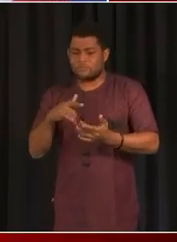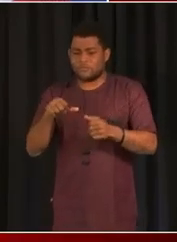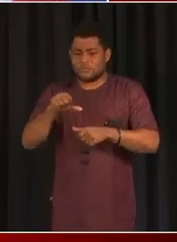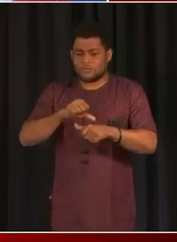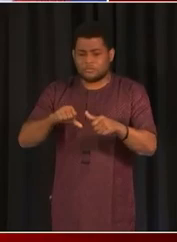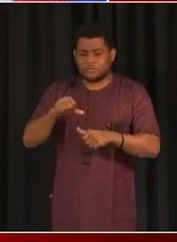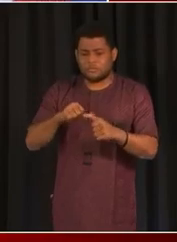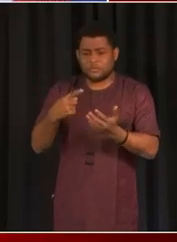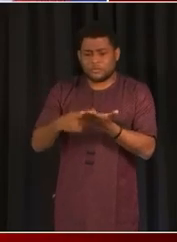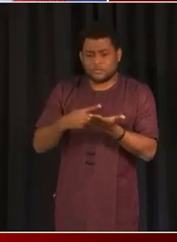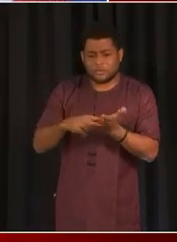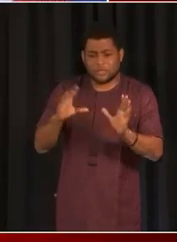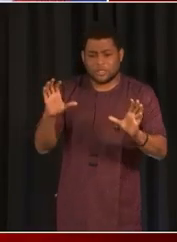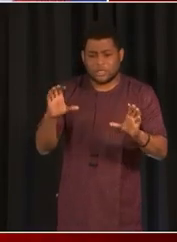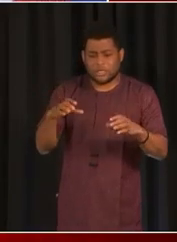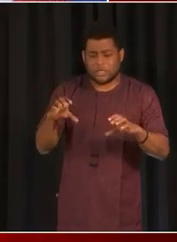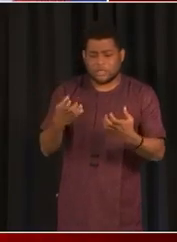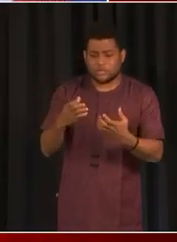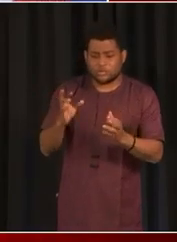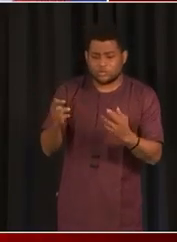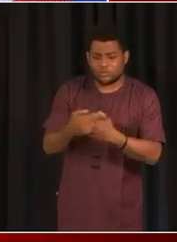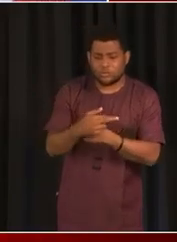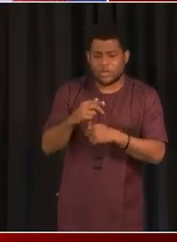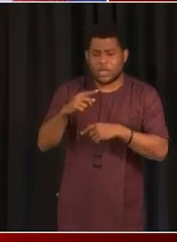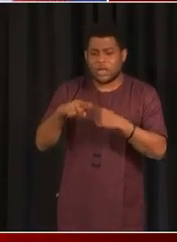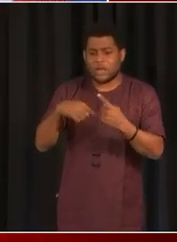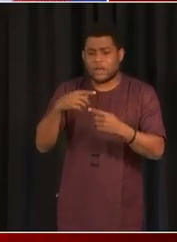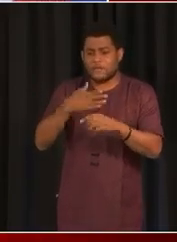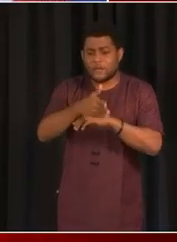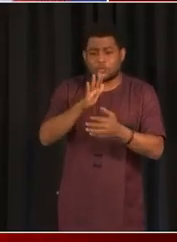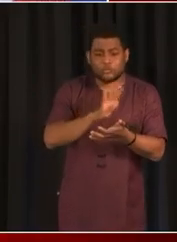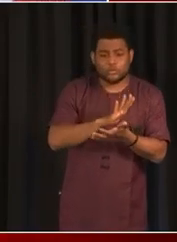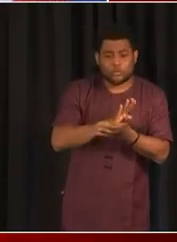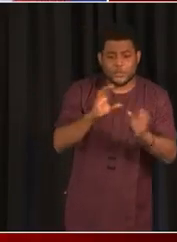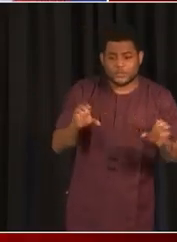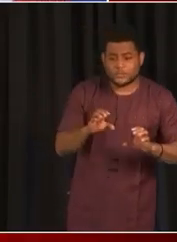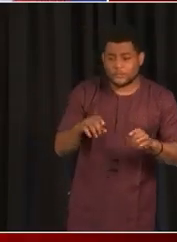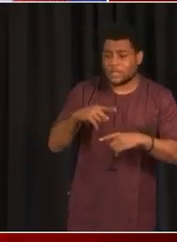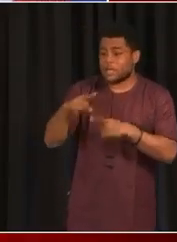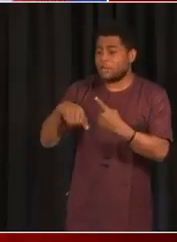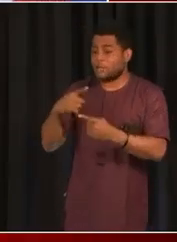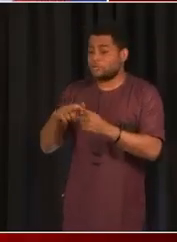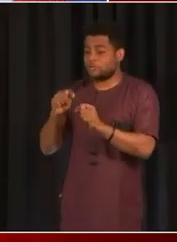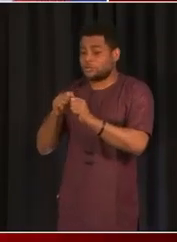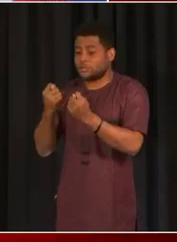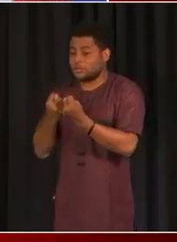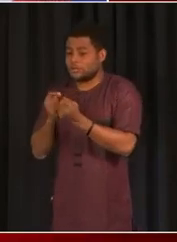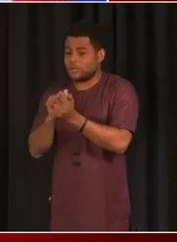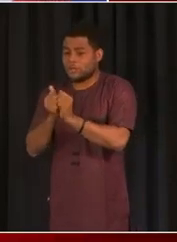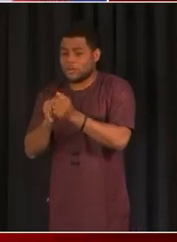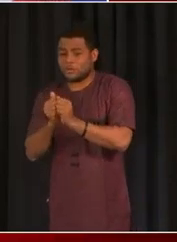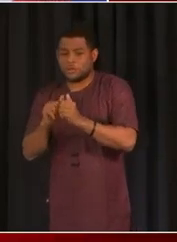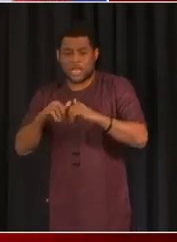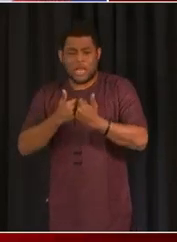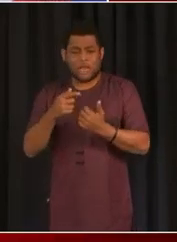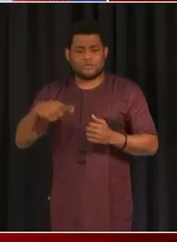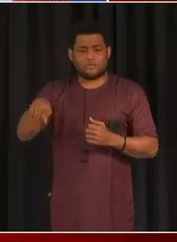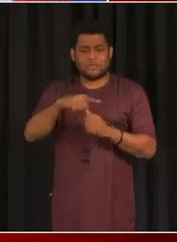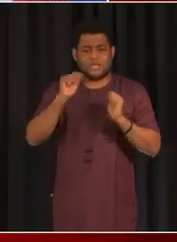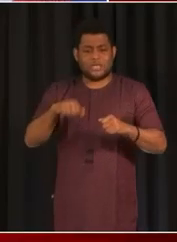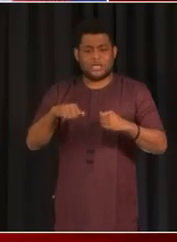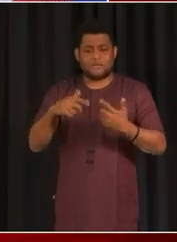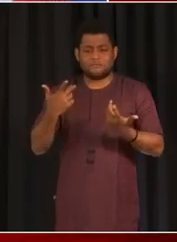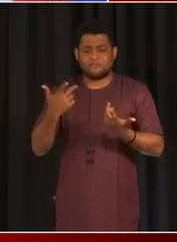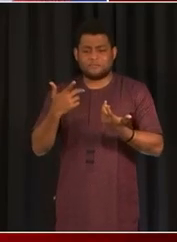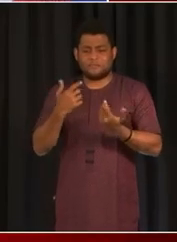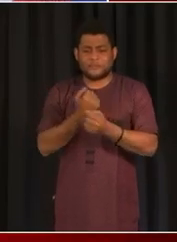the classroom, about after-school activities, about team sports, and how they're going to be safe. I